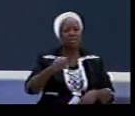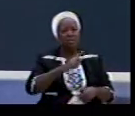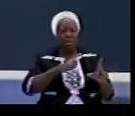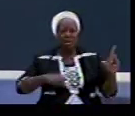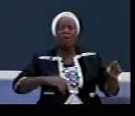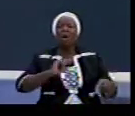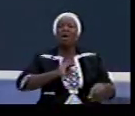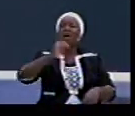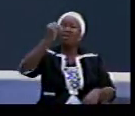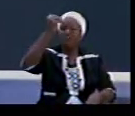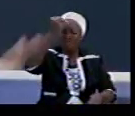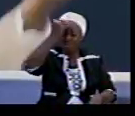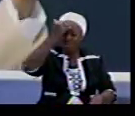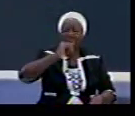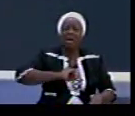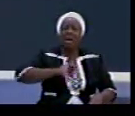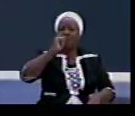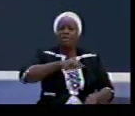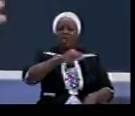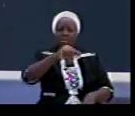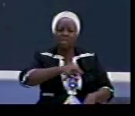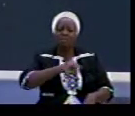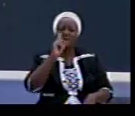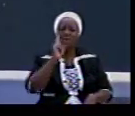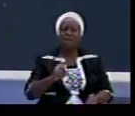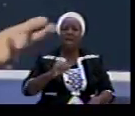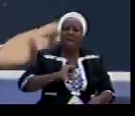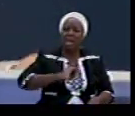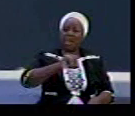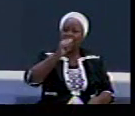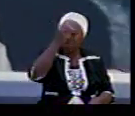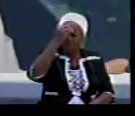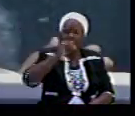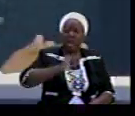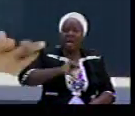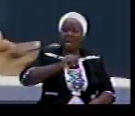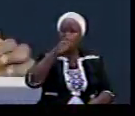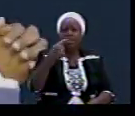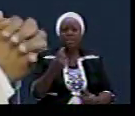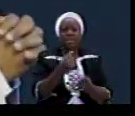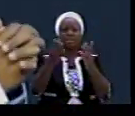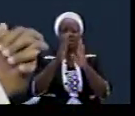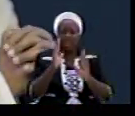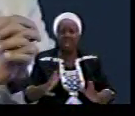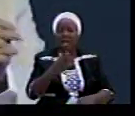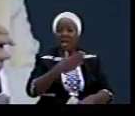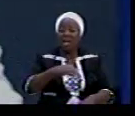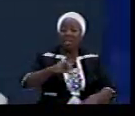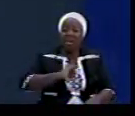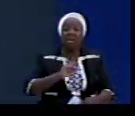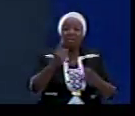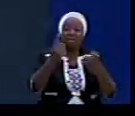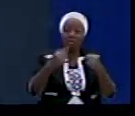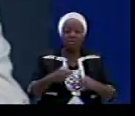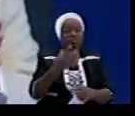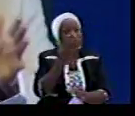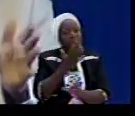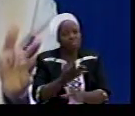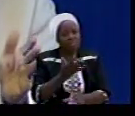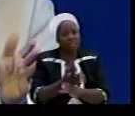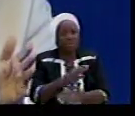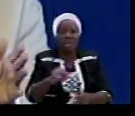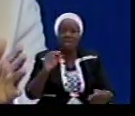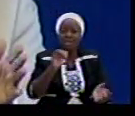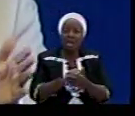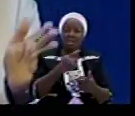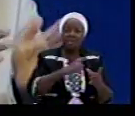the guilty one. I know I am the sinner. And I come pleading that the